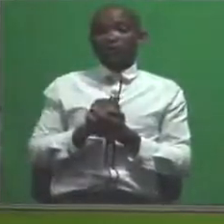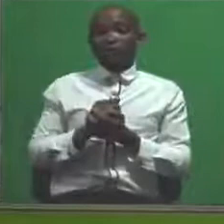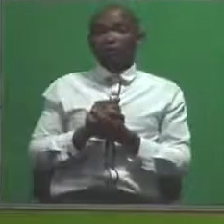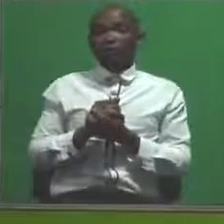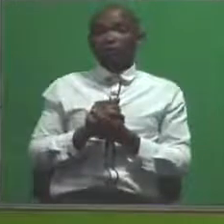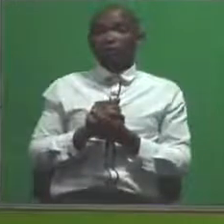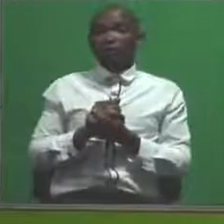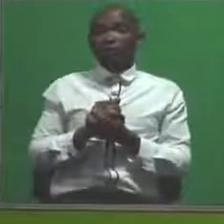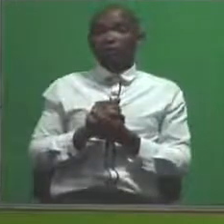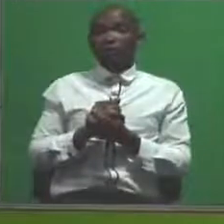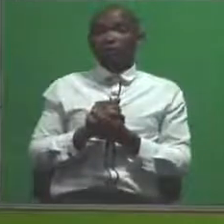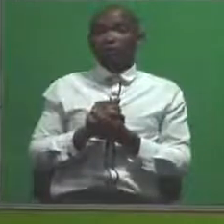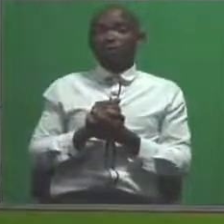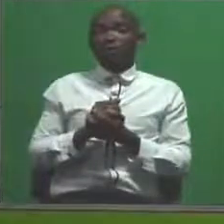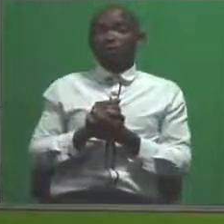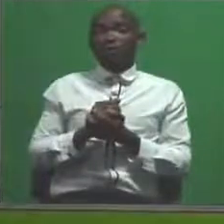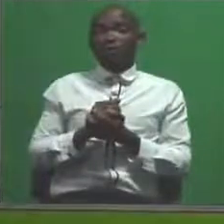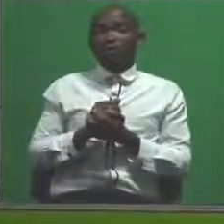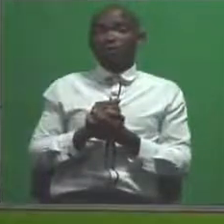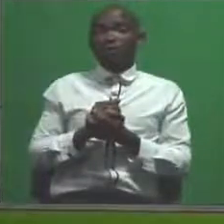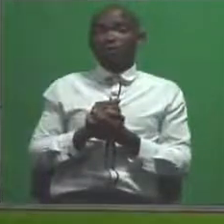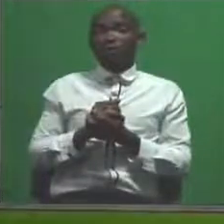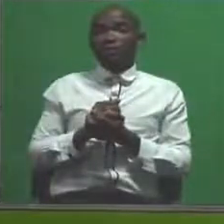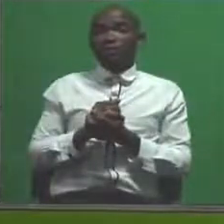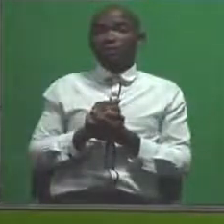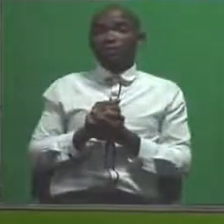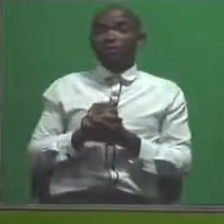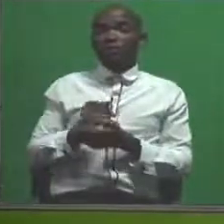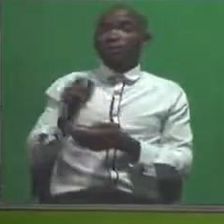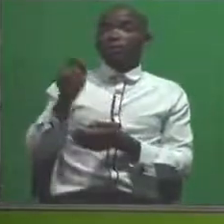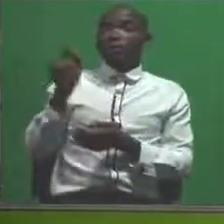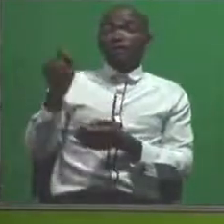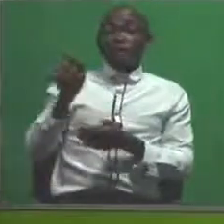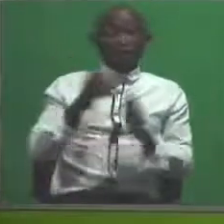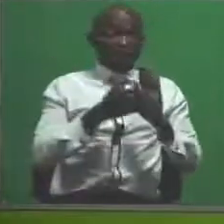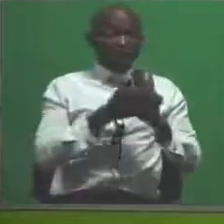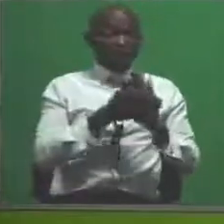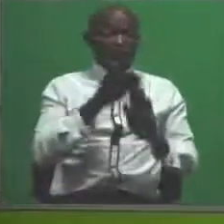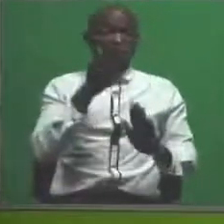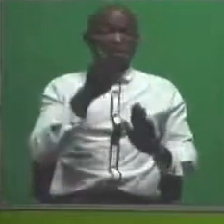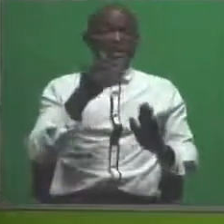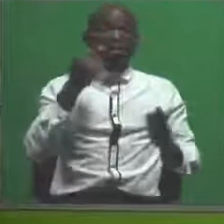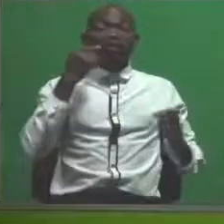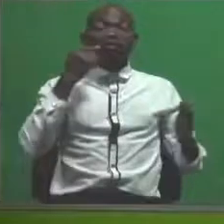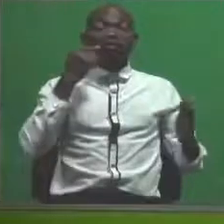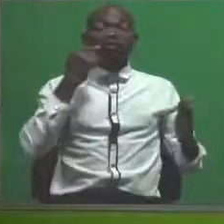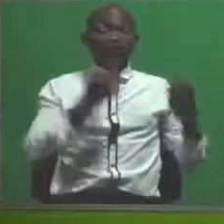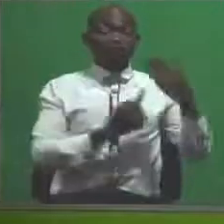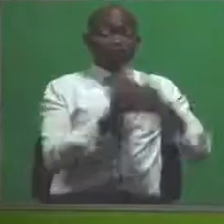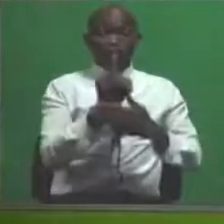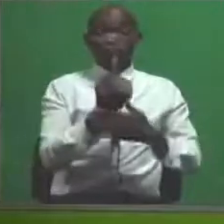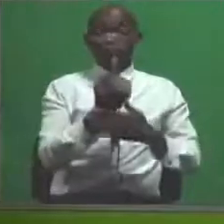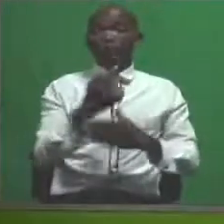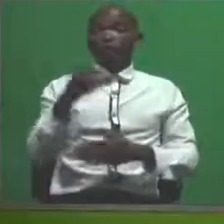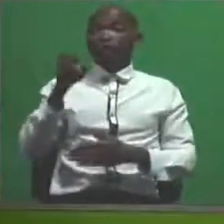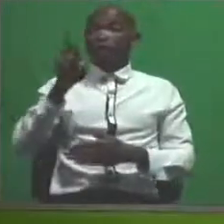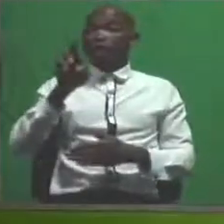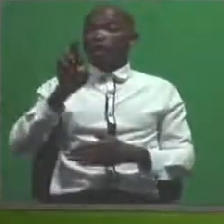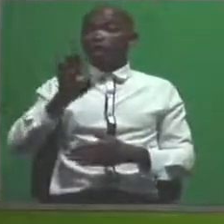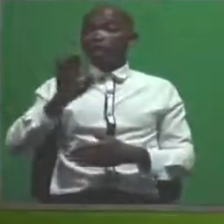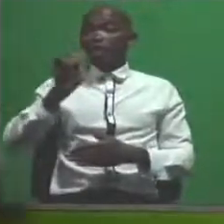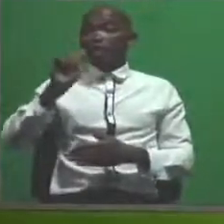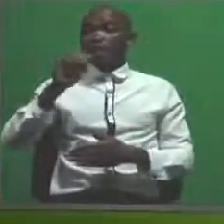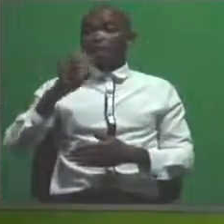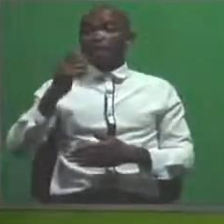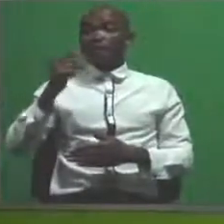is by representing it, this is start from the reactants. This is the energy